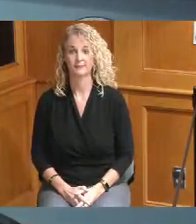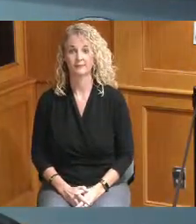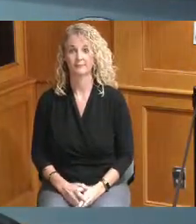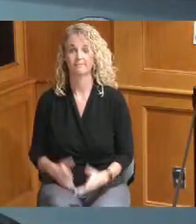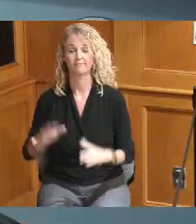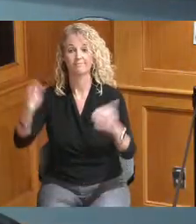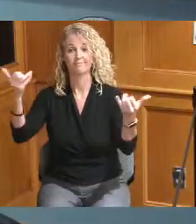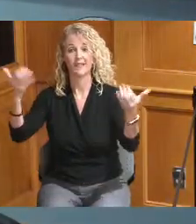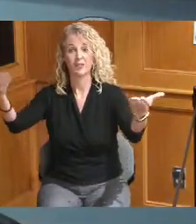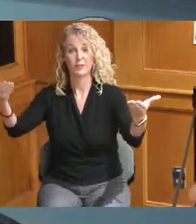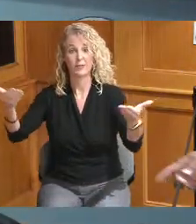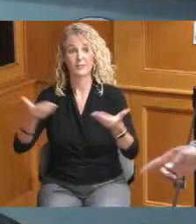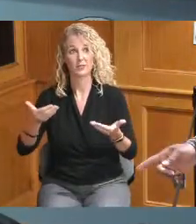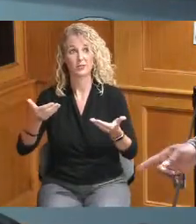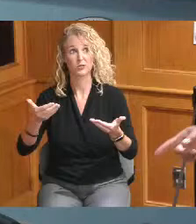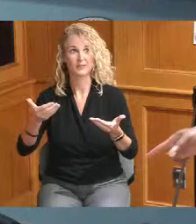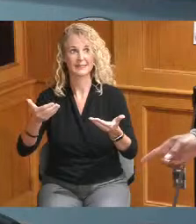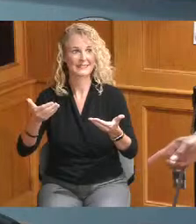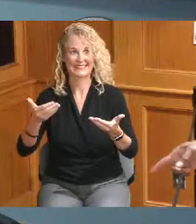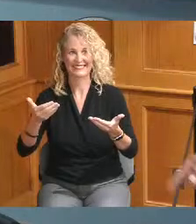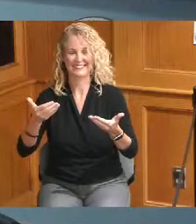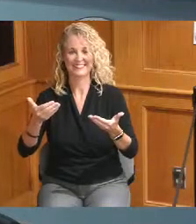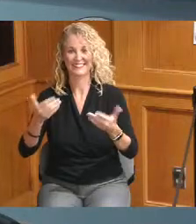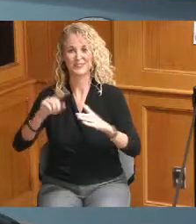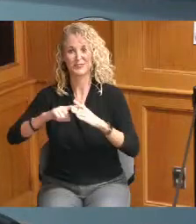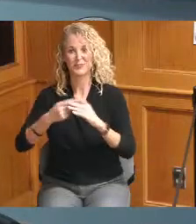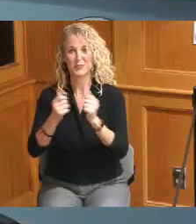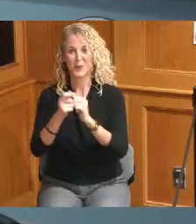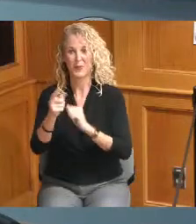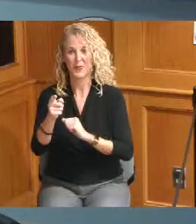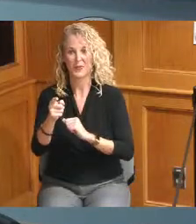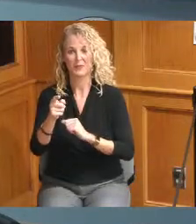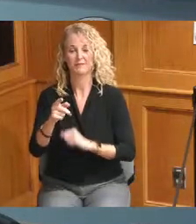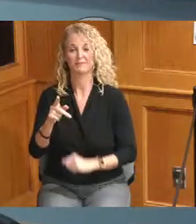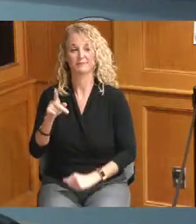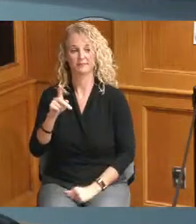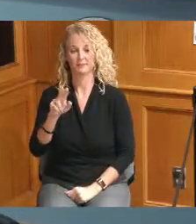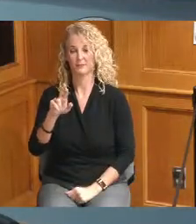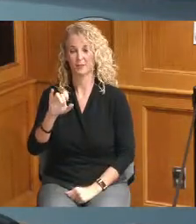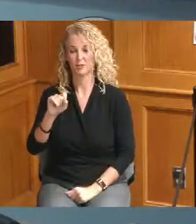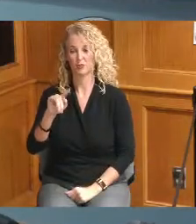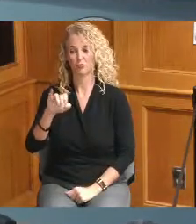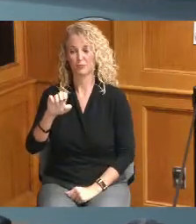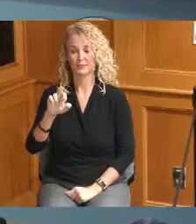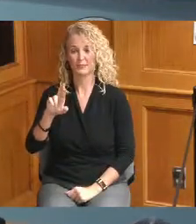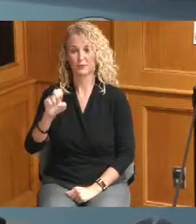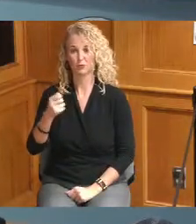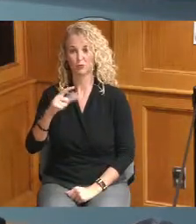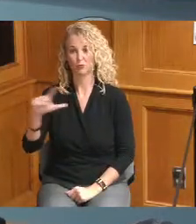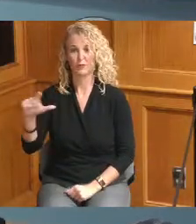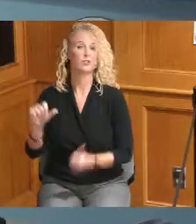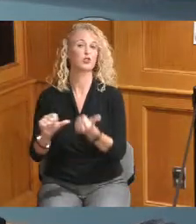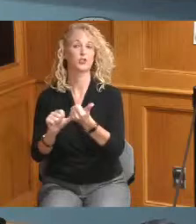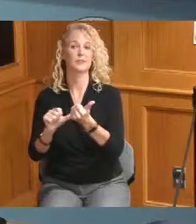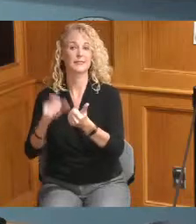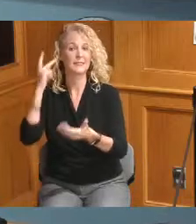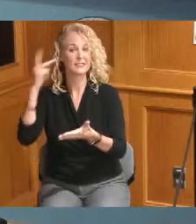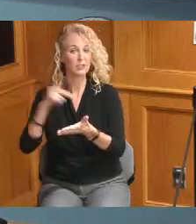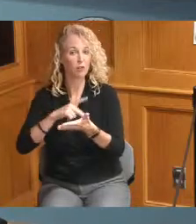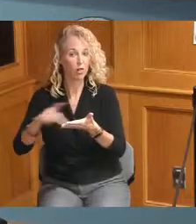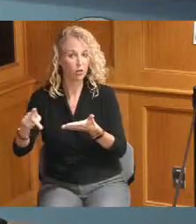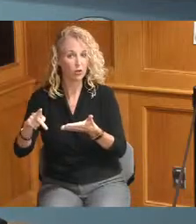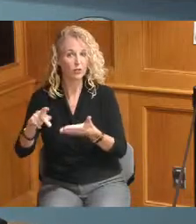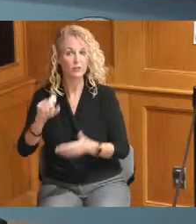Let's introduce ourselves on the dais. Christy, we're going to start with you. Chrissy Rischel, Assistant Clerk. Leslie Hervey, Clerk to the Board.